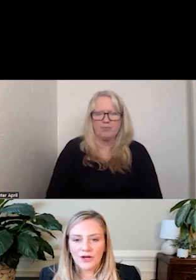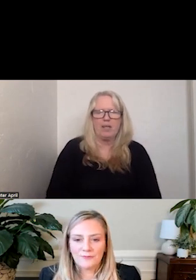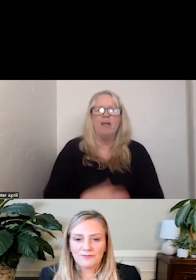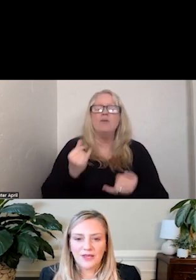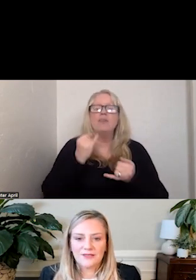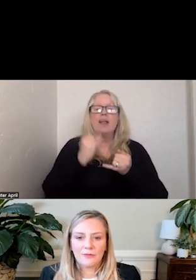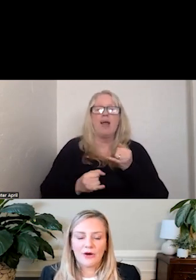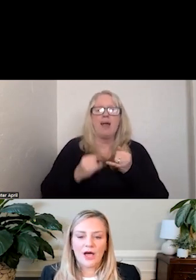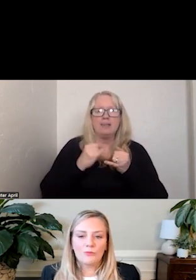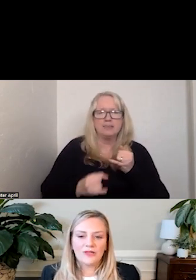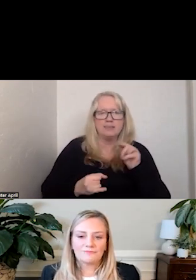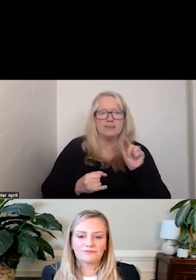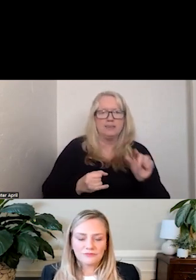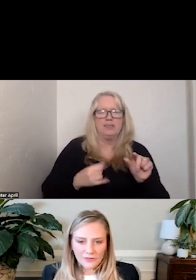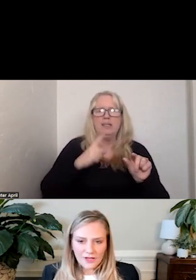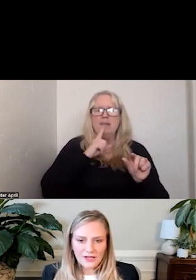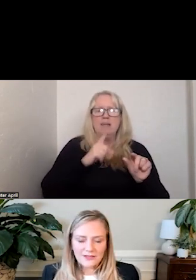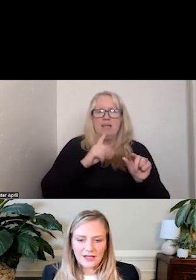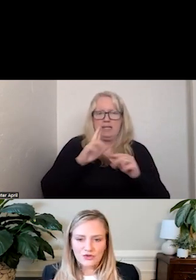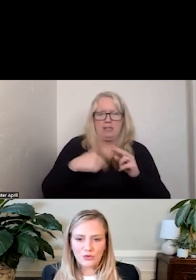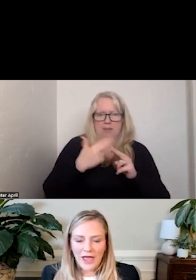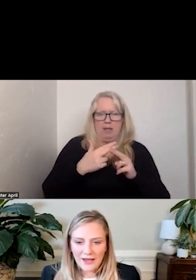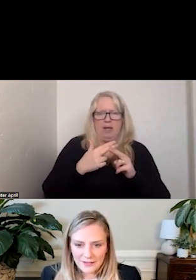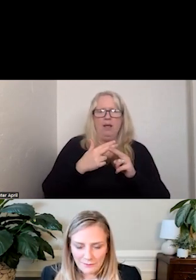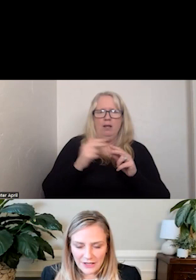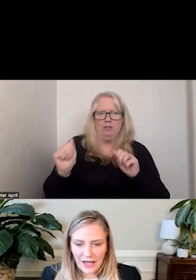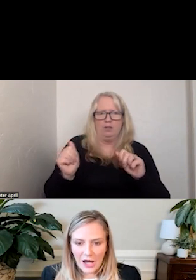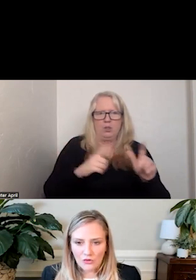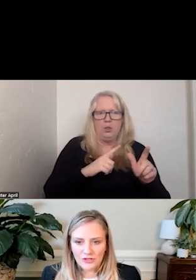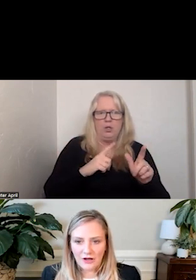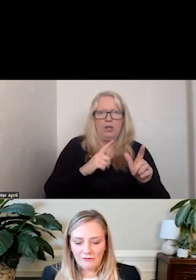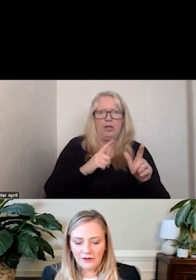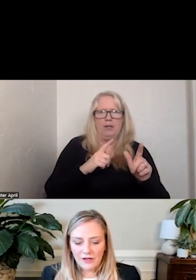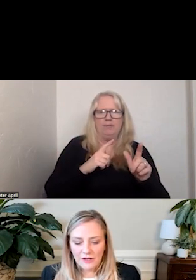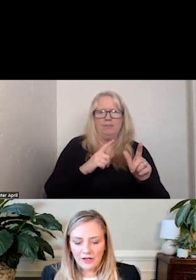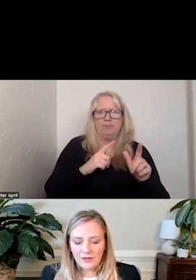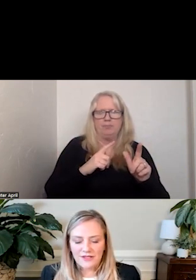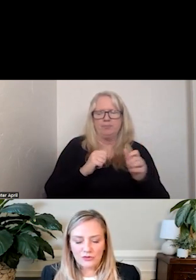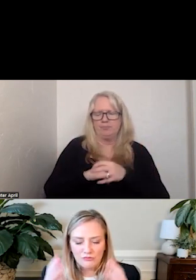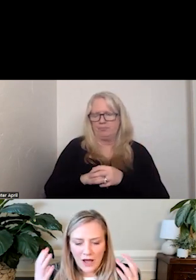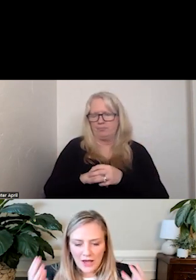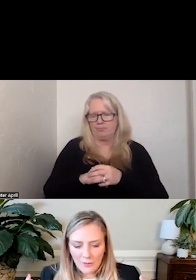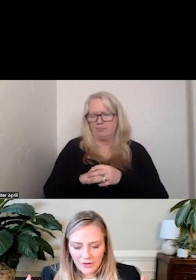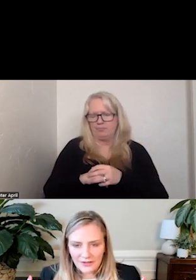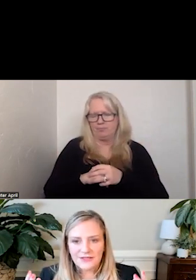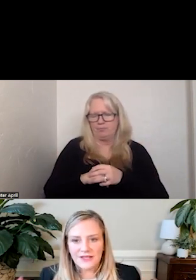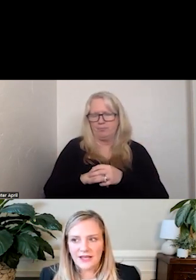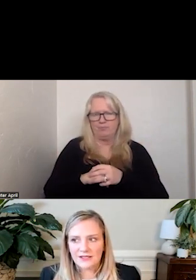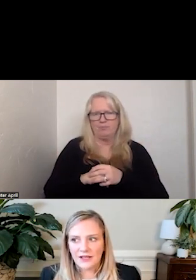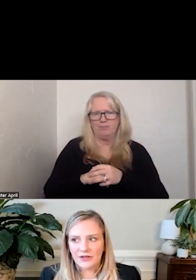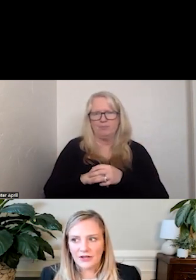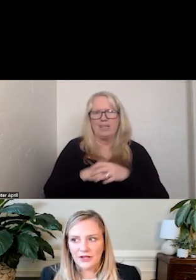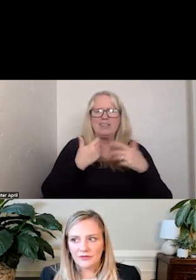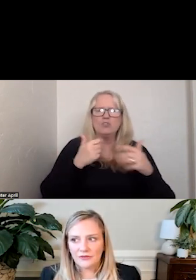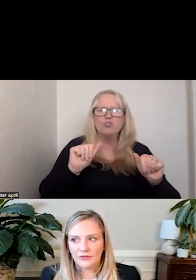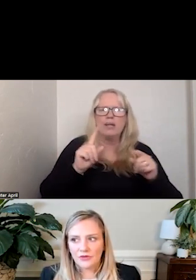last one is about helping, next slide, drag somebody out of this sort of myopic state